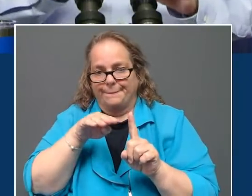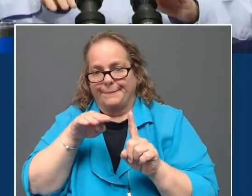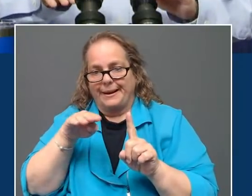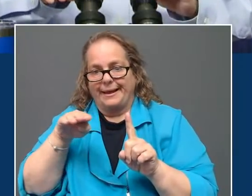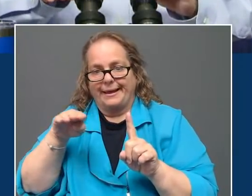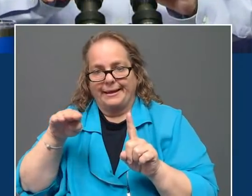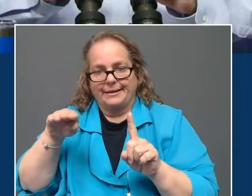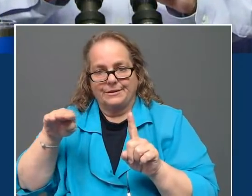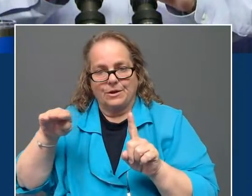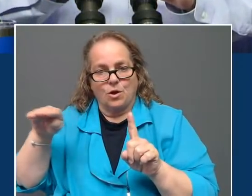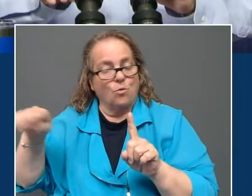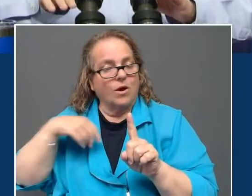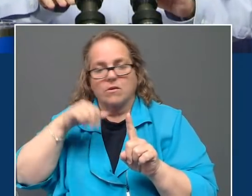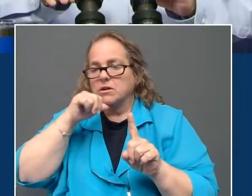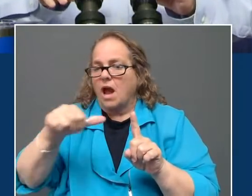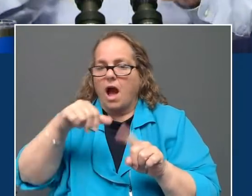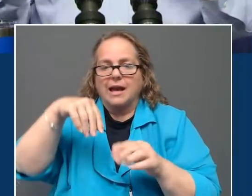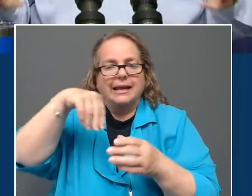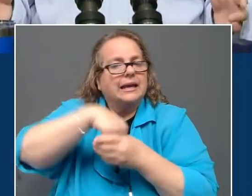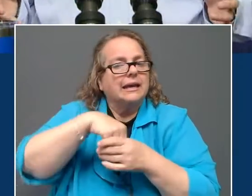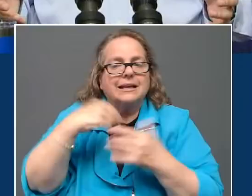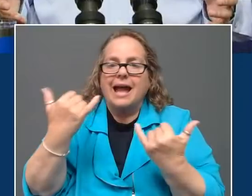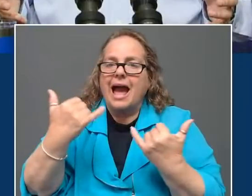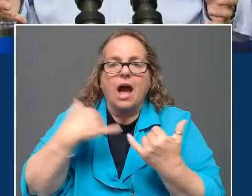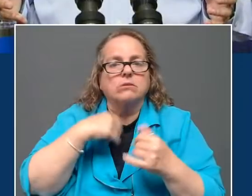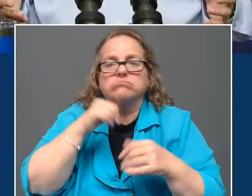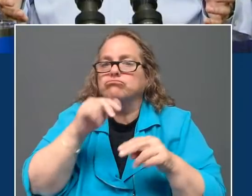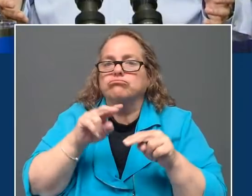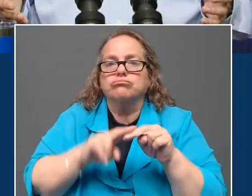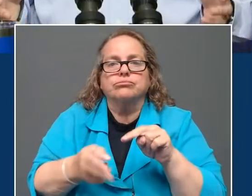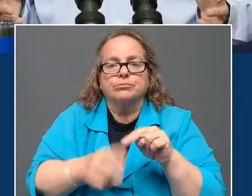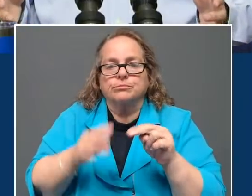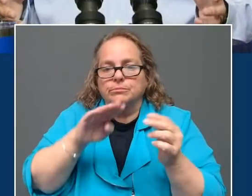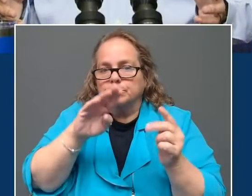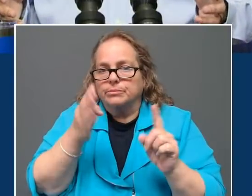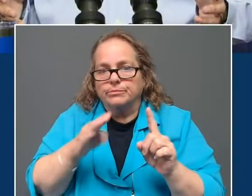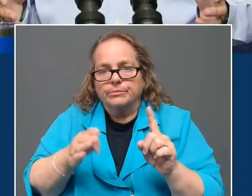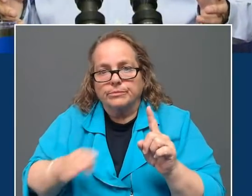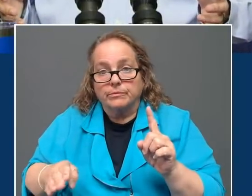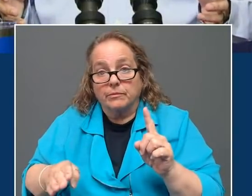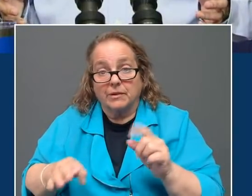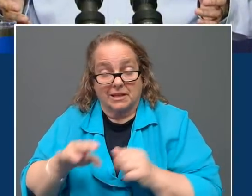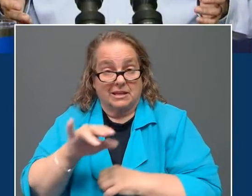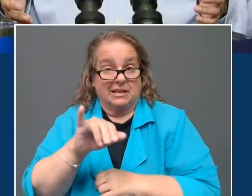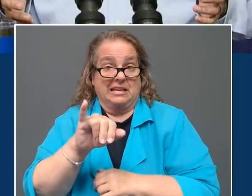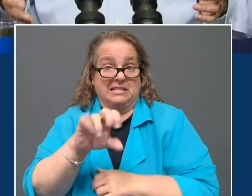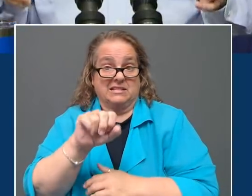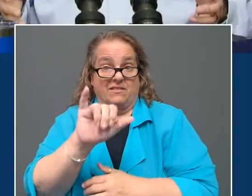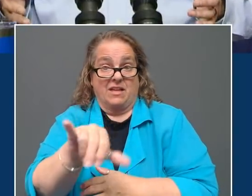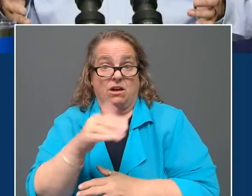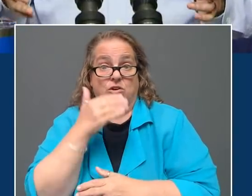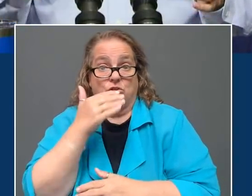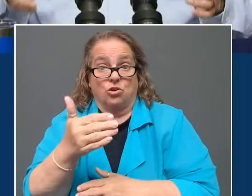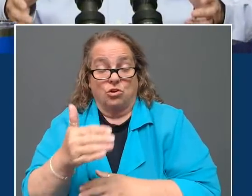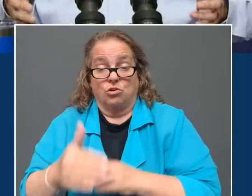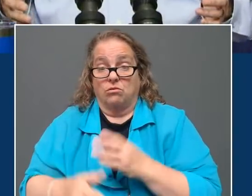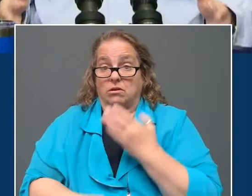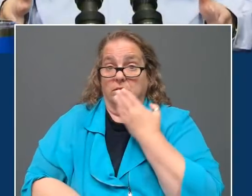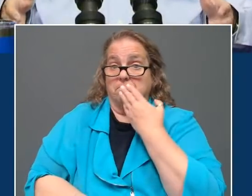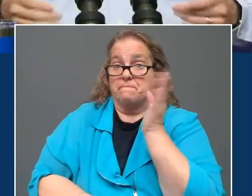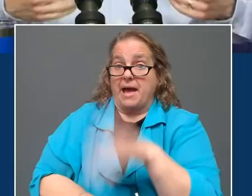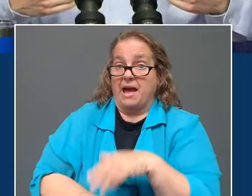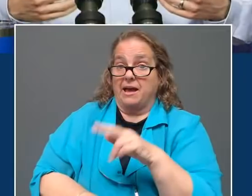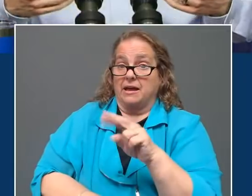in an escalation. So is that good or bad news? First, it's not good news if we are no